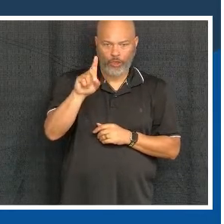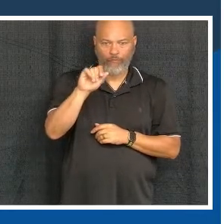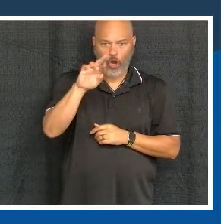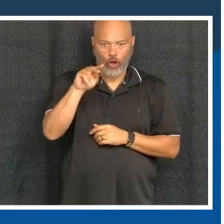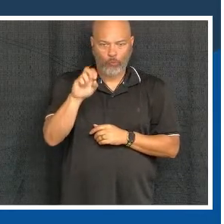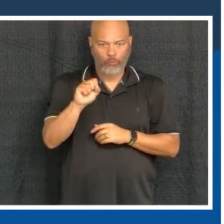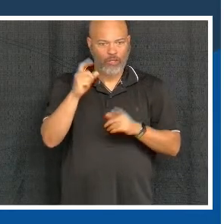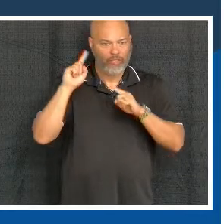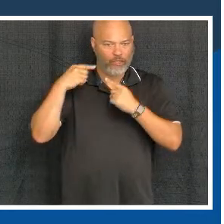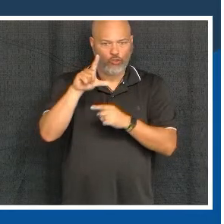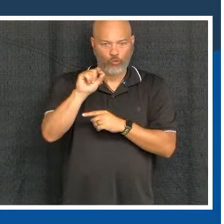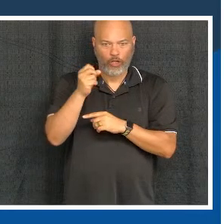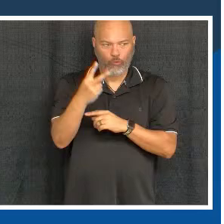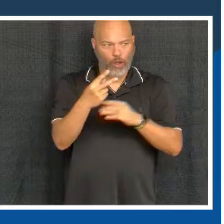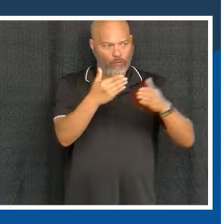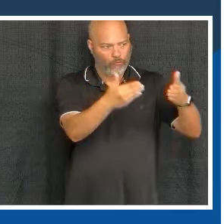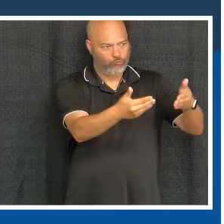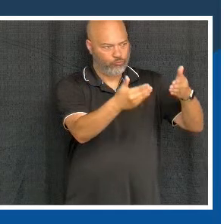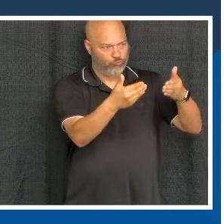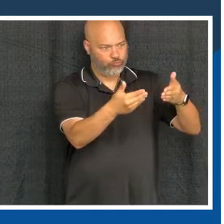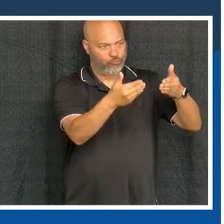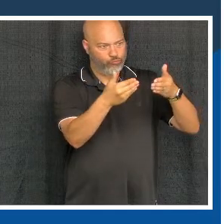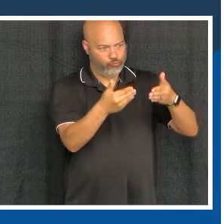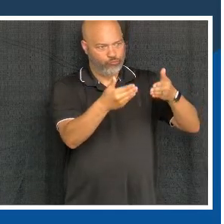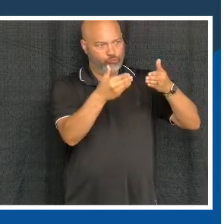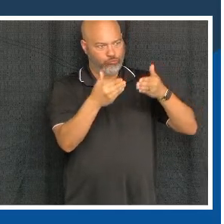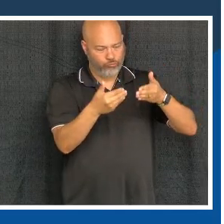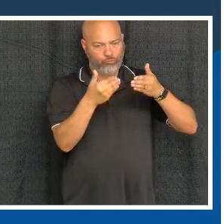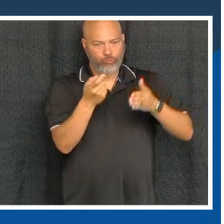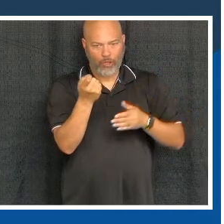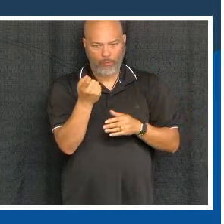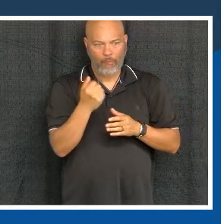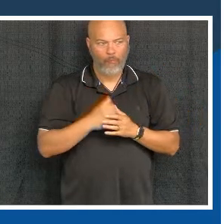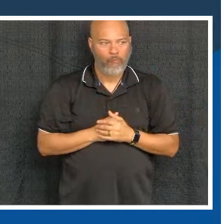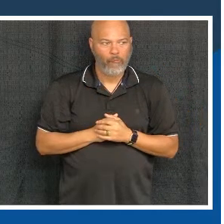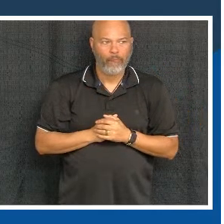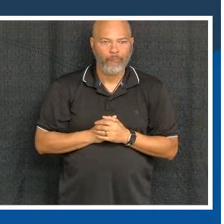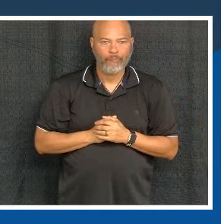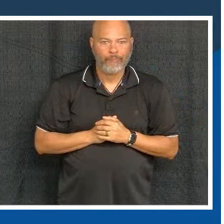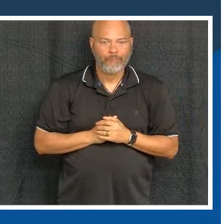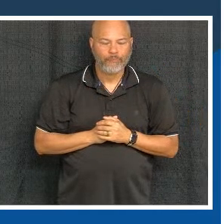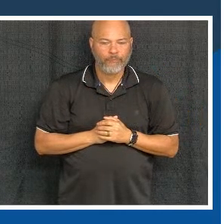2012, and it's just slowly been creeping to the north little by little.